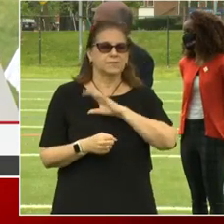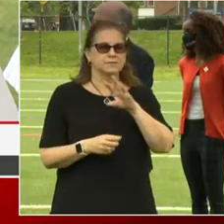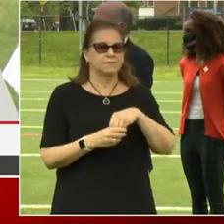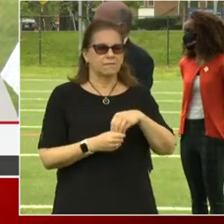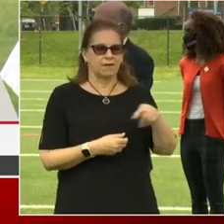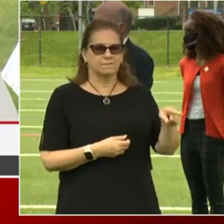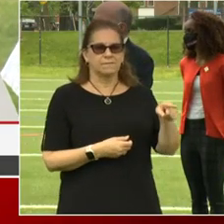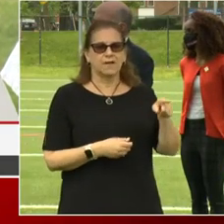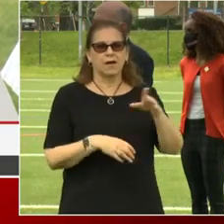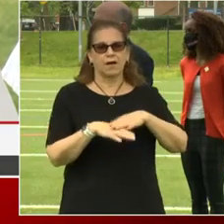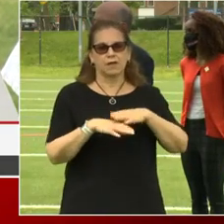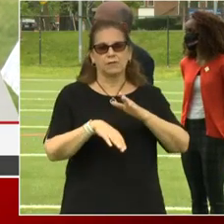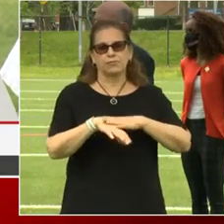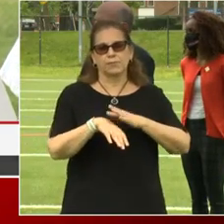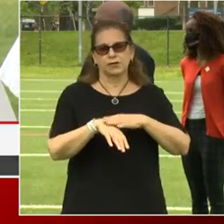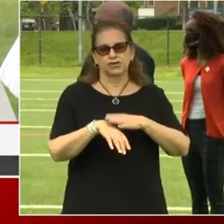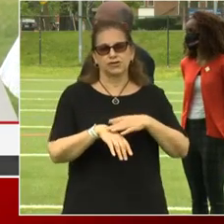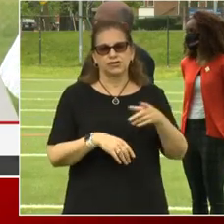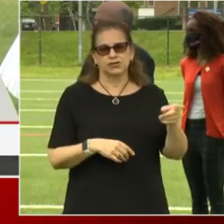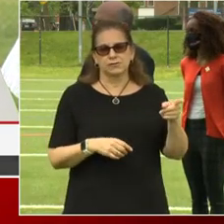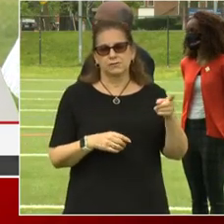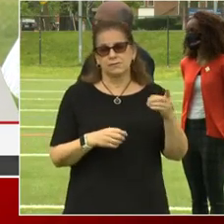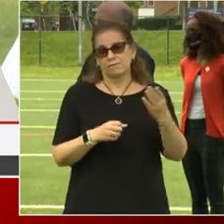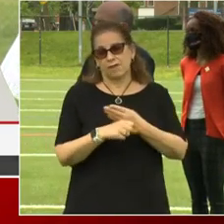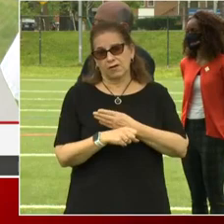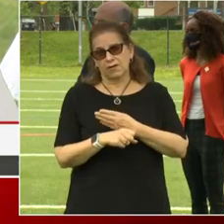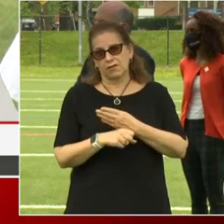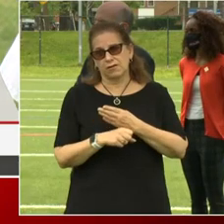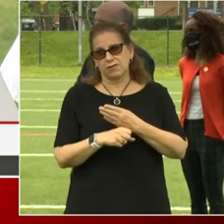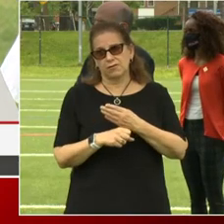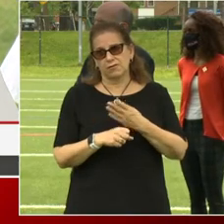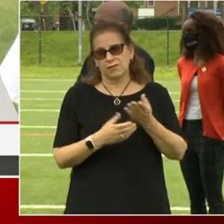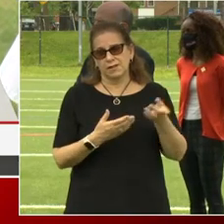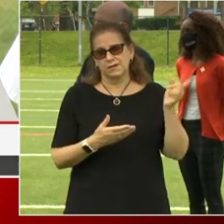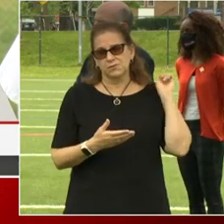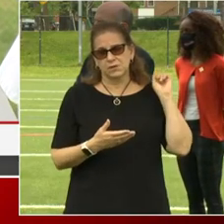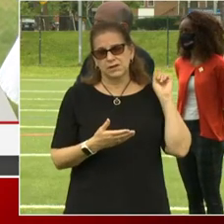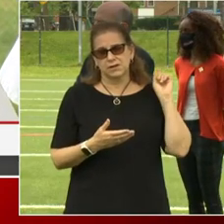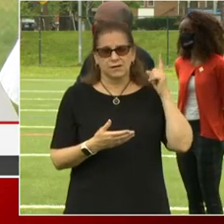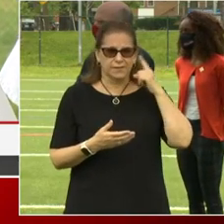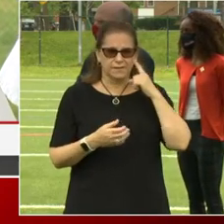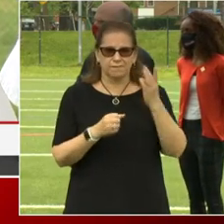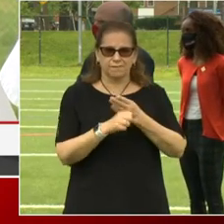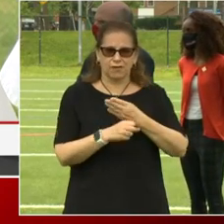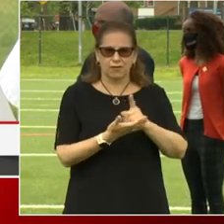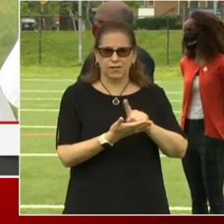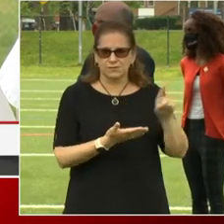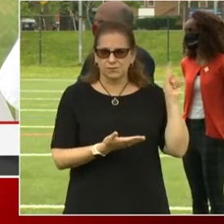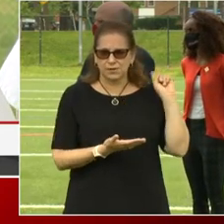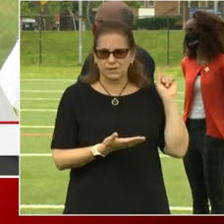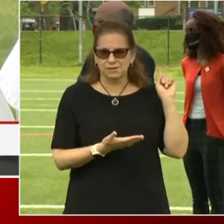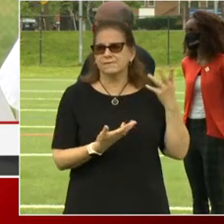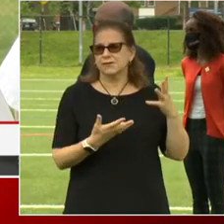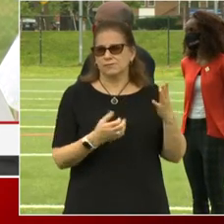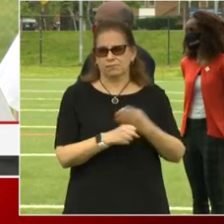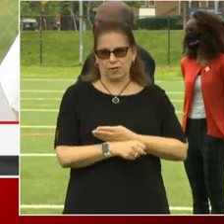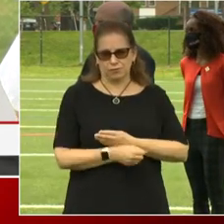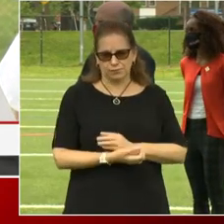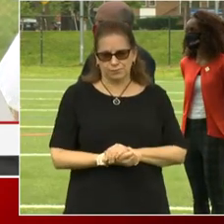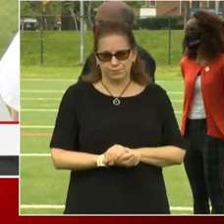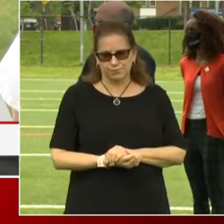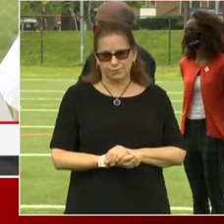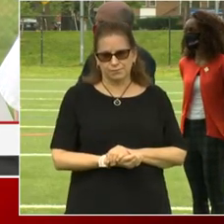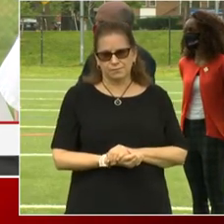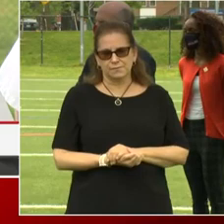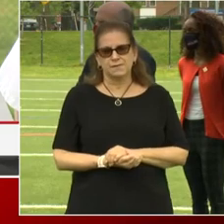That individual was terminated, I guess, early last week, maybe Monday, I guess it was. That individual was terminated on Monday. The